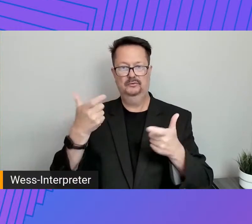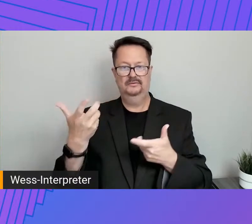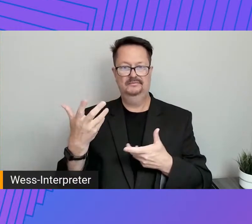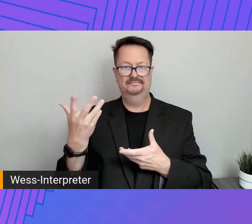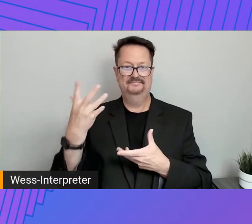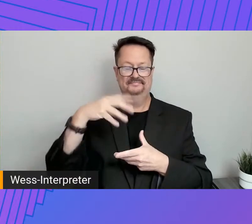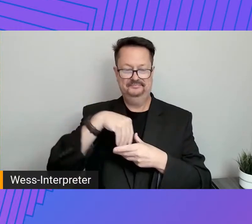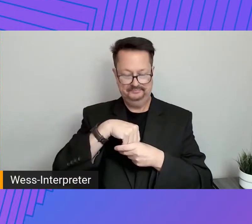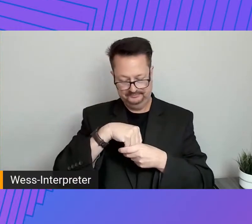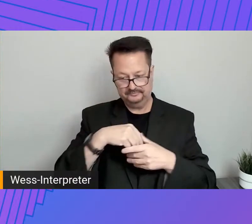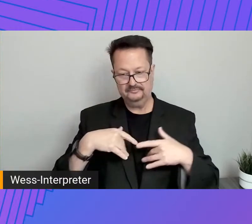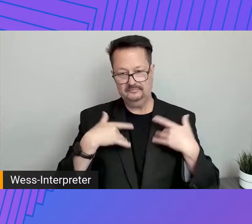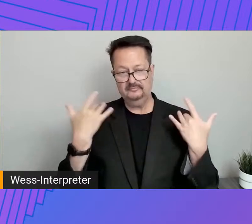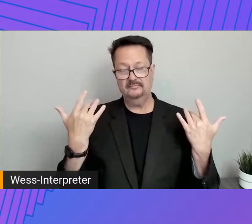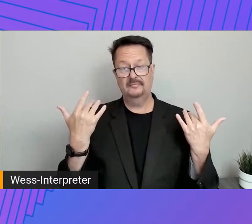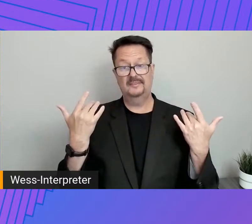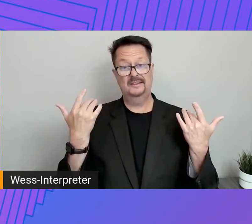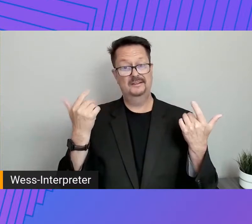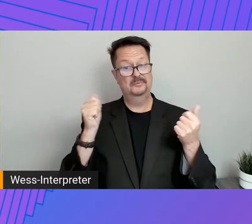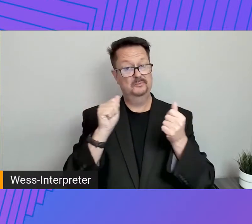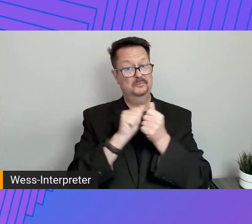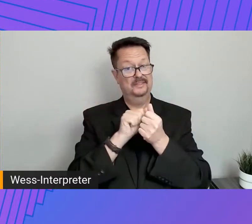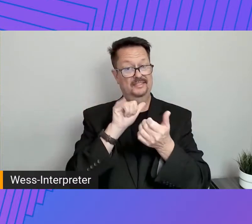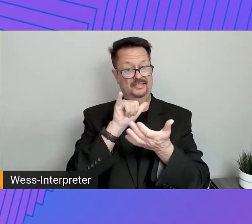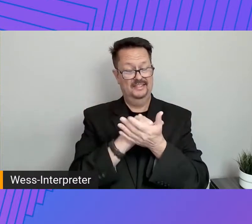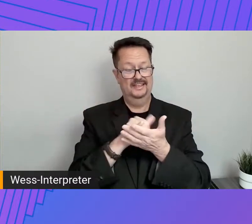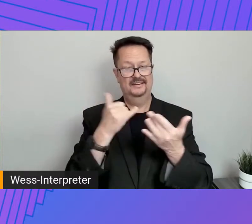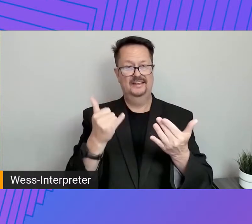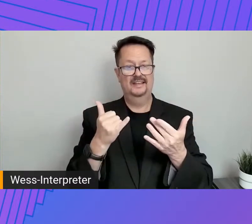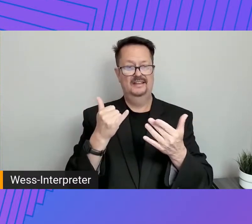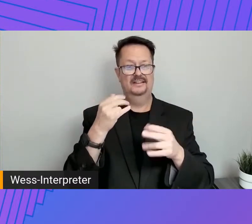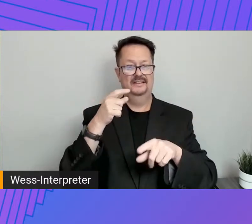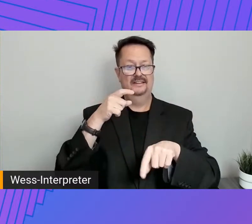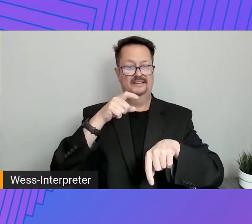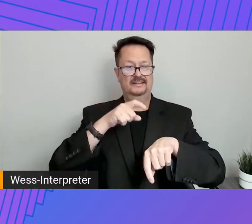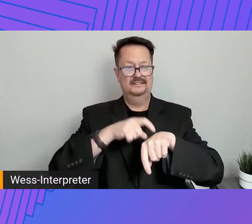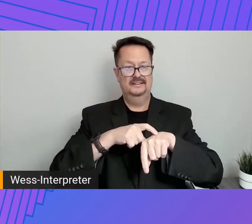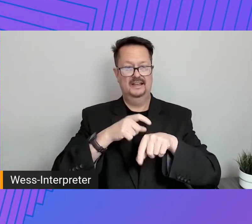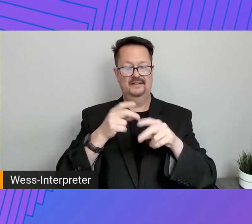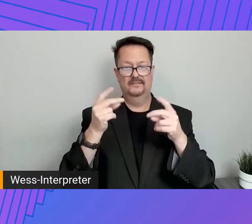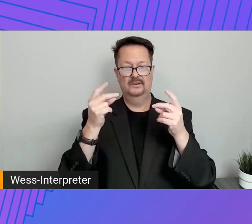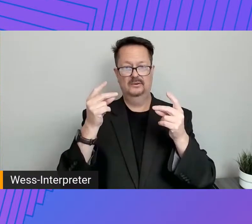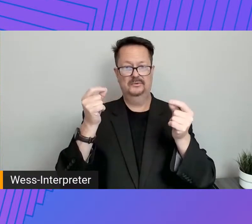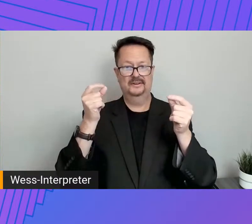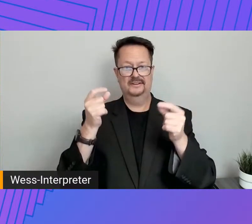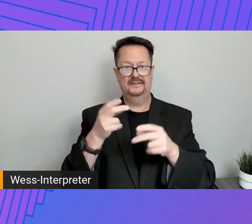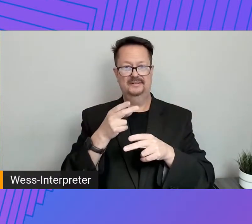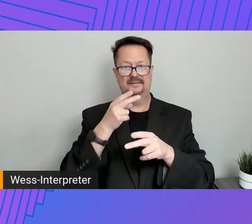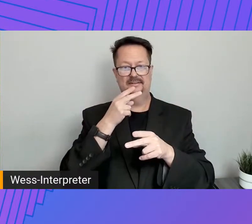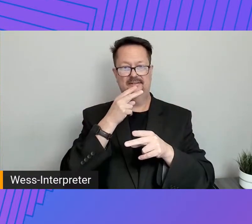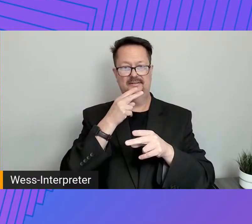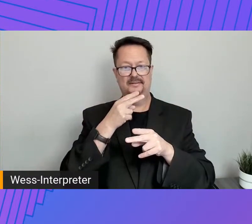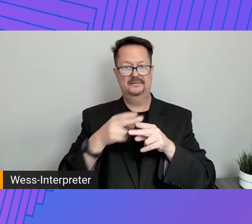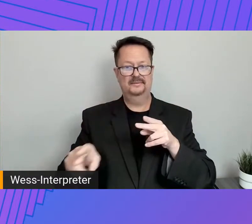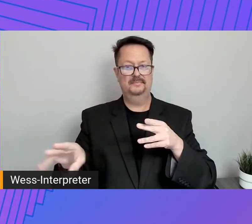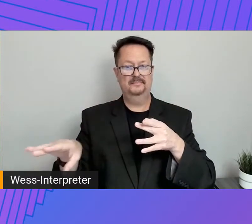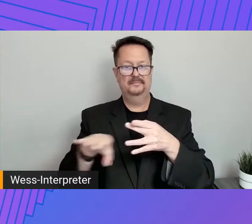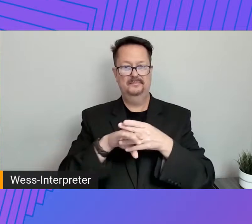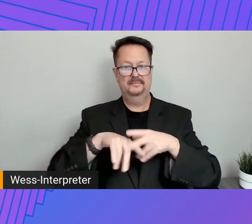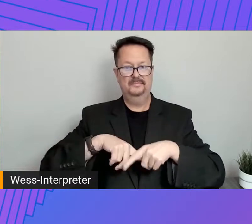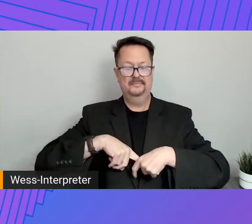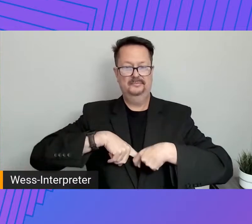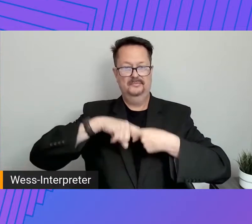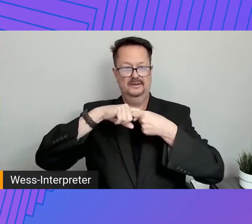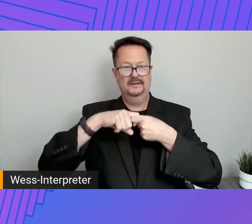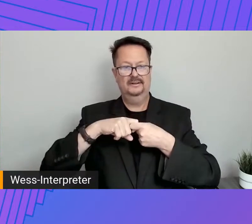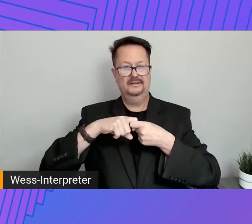Okay, so with that, it's time for a quick break. Don't go too far. We'll start again at 12:30